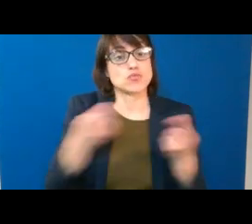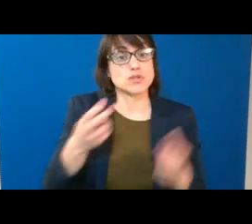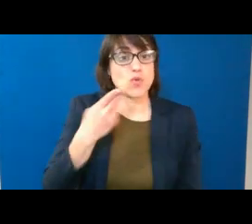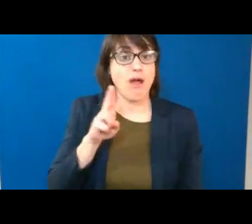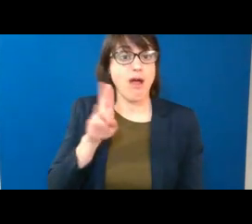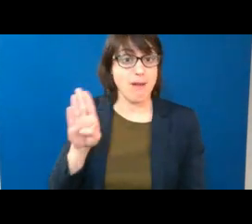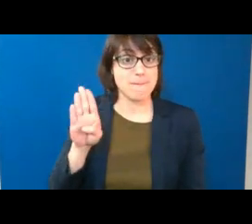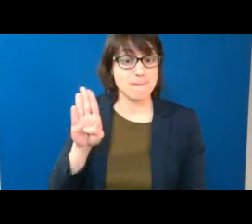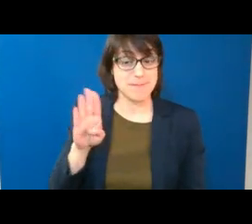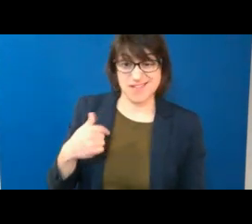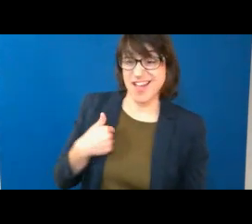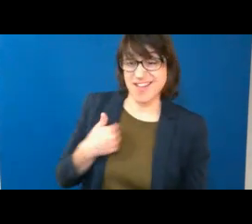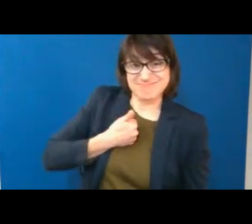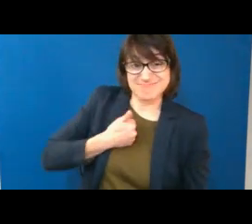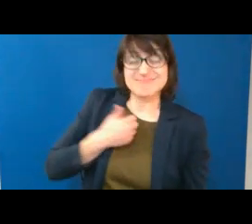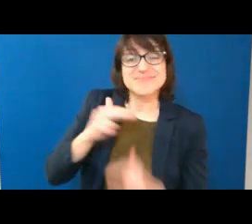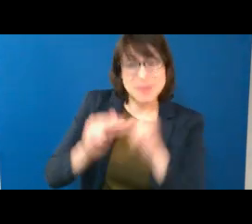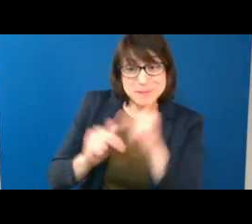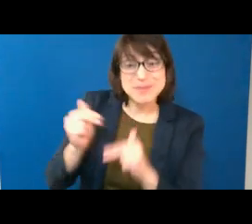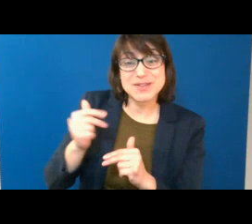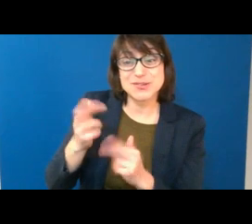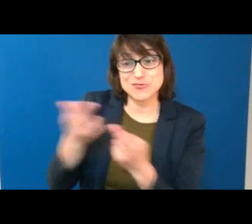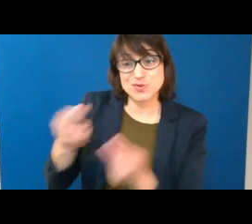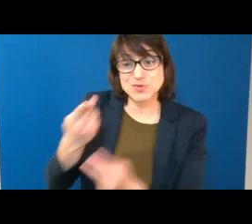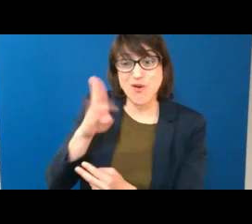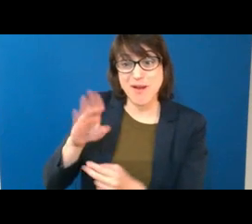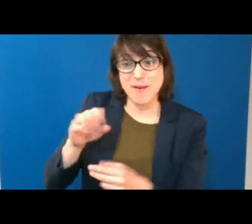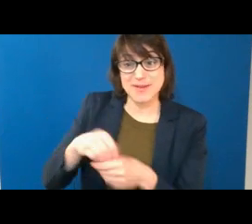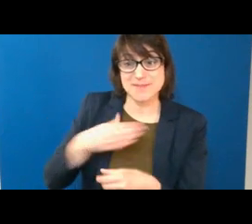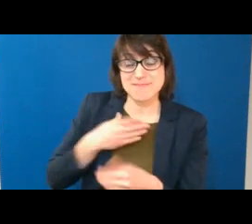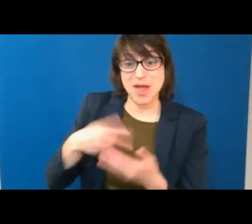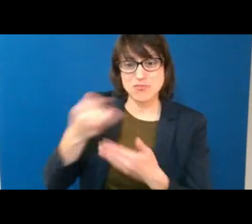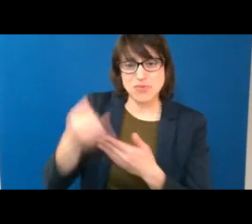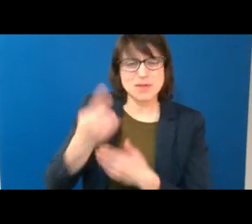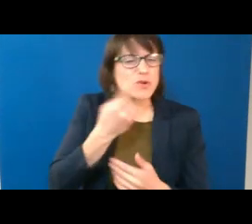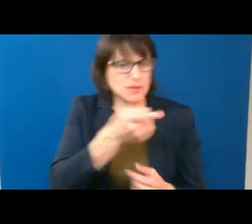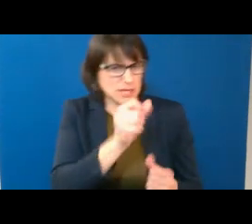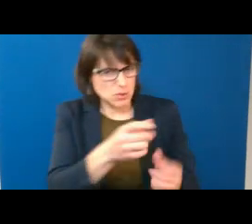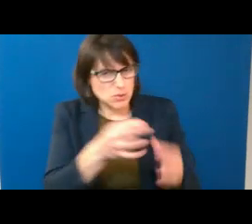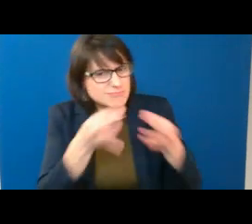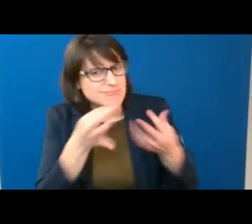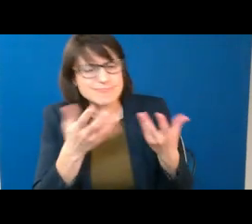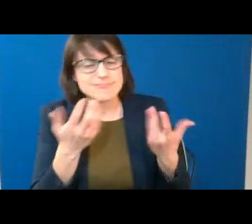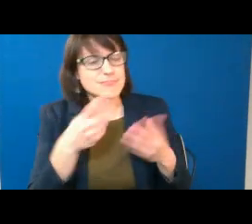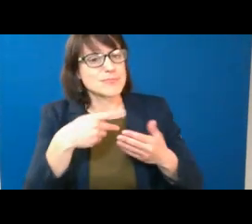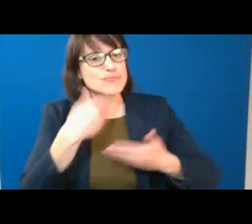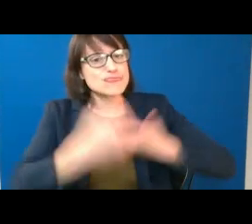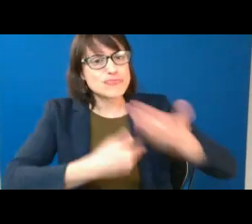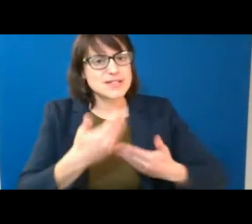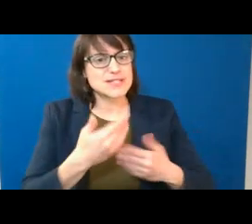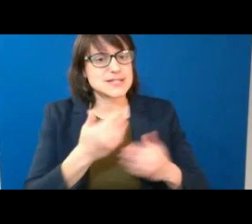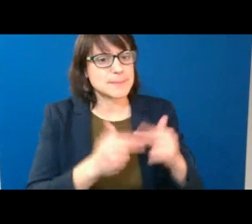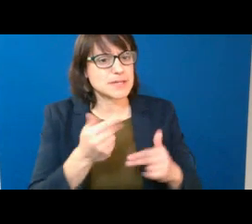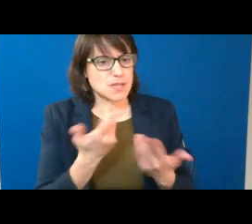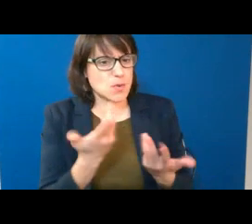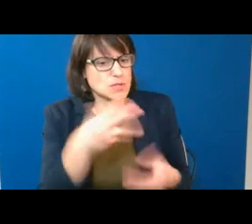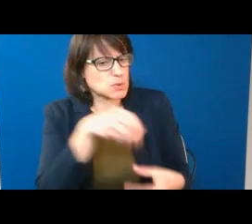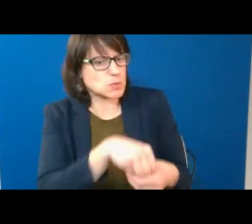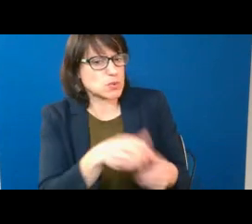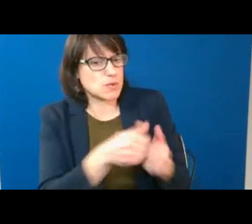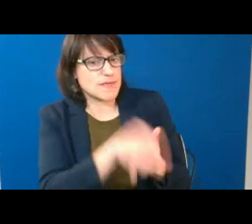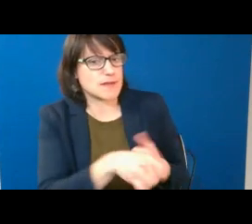built a resource hub in their project, I was wondering if you could talk about the process of building it on your end and what is included there. Yes,